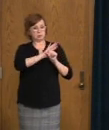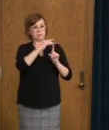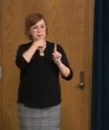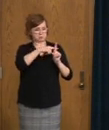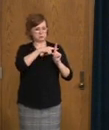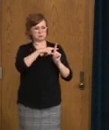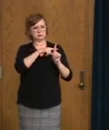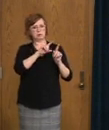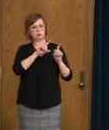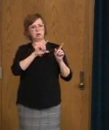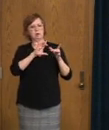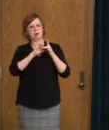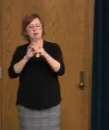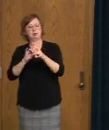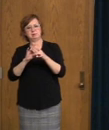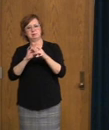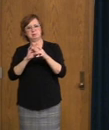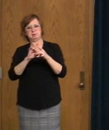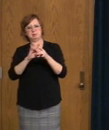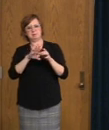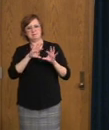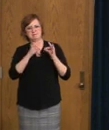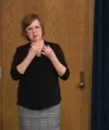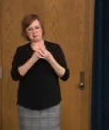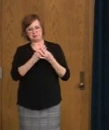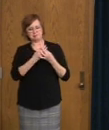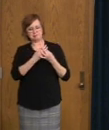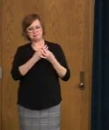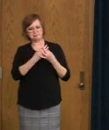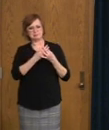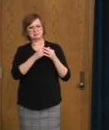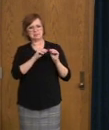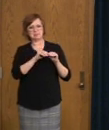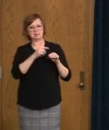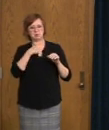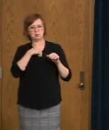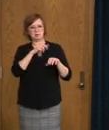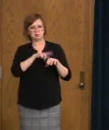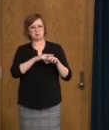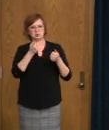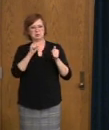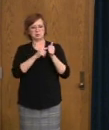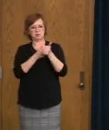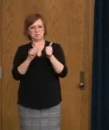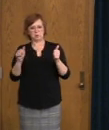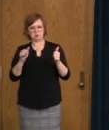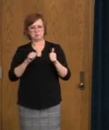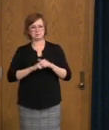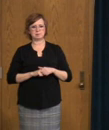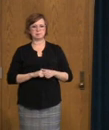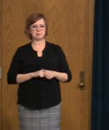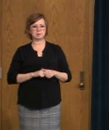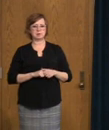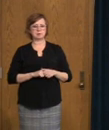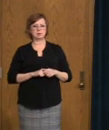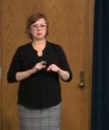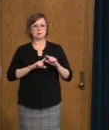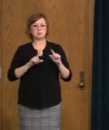to prevent that. If people live in crowded situations, they are offered accommodations to isolate outside of the